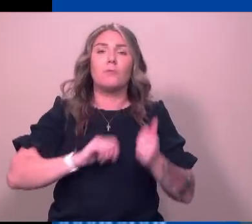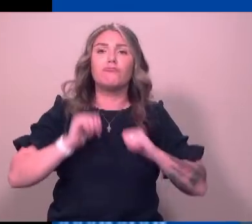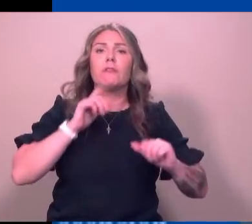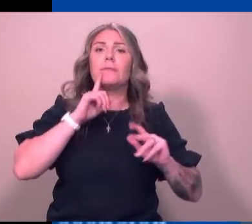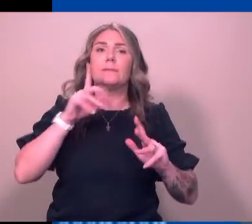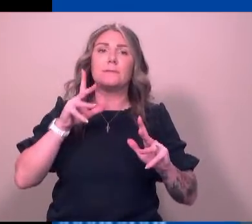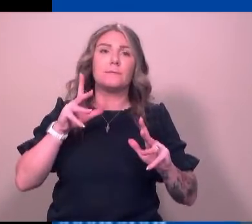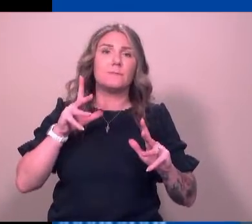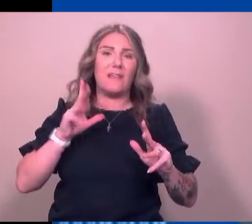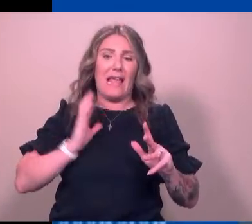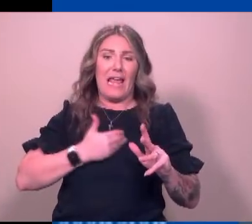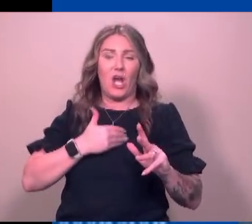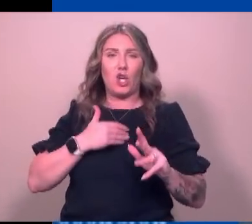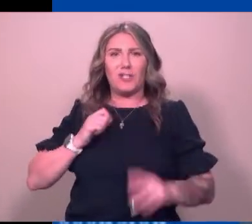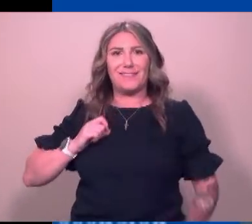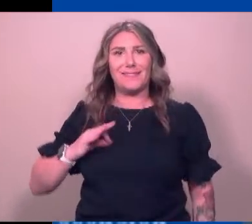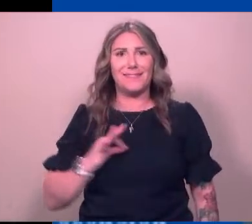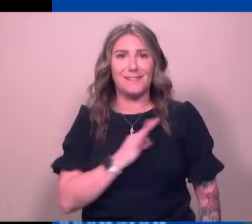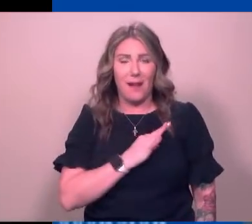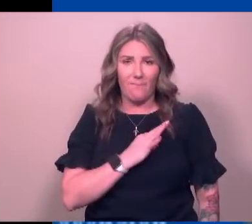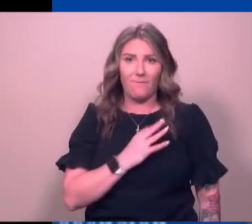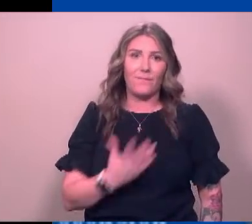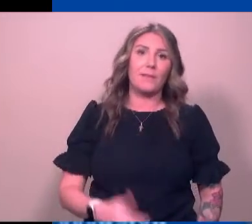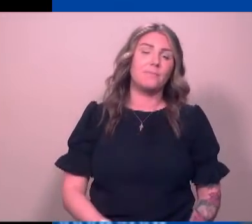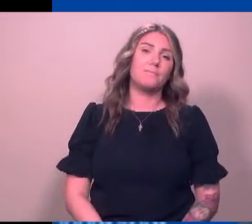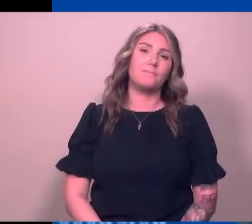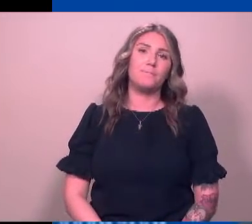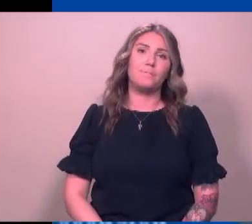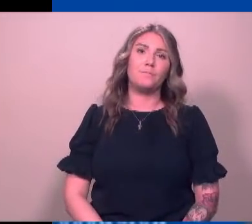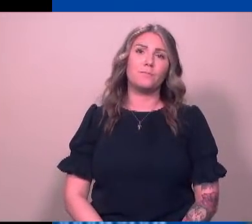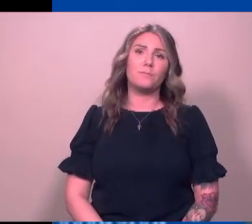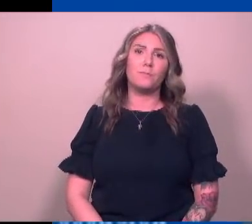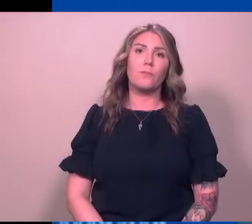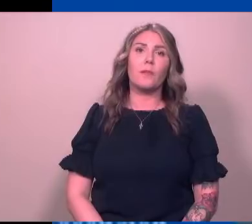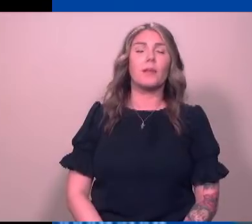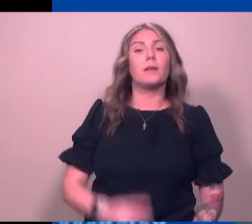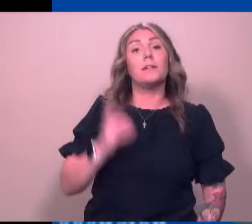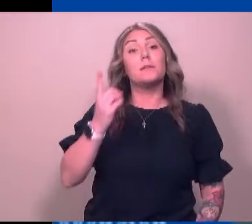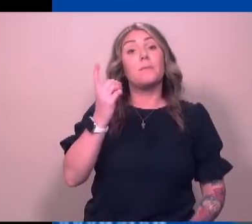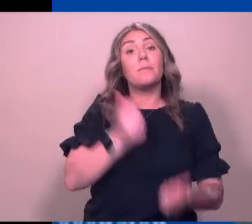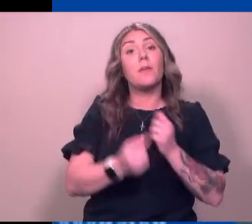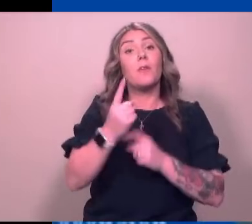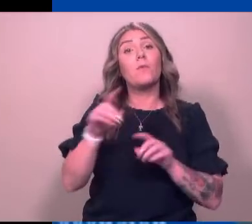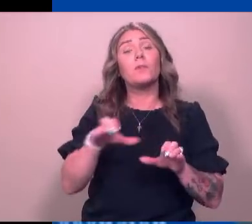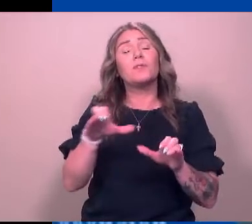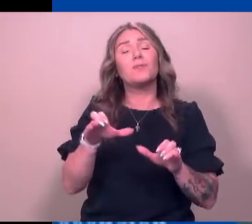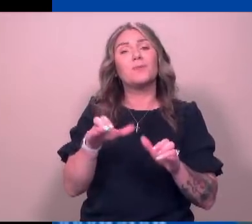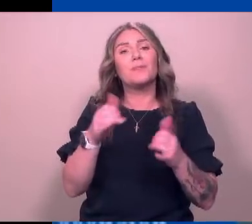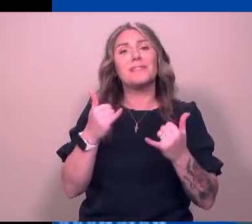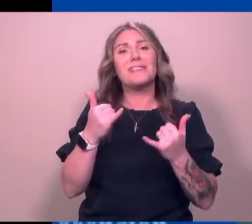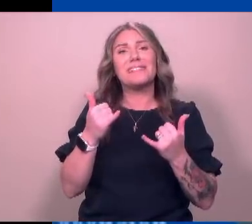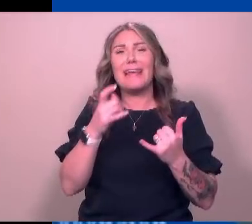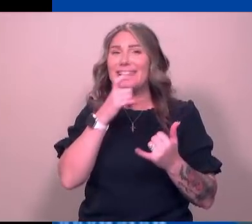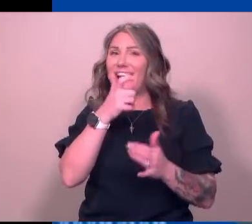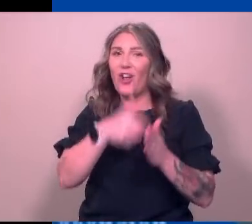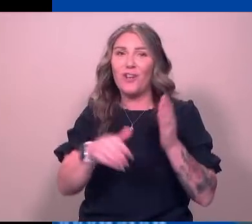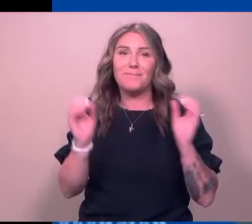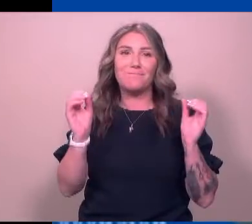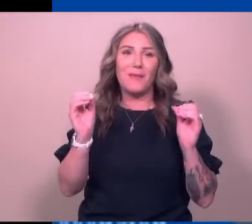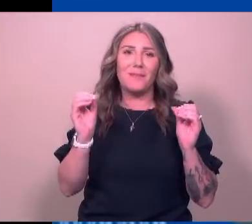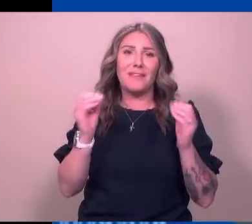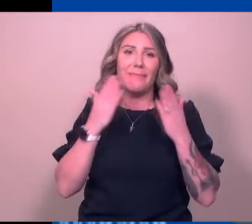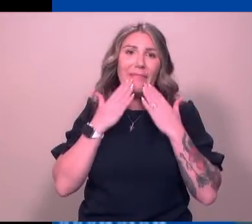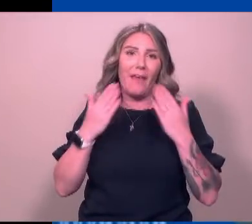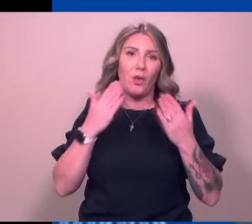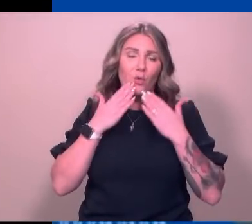towards our staff. And something that everybody can do today that doesn't cost much is just to be thankful, is to